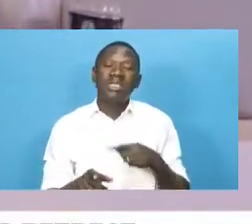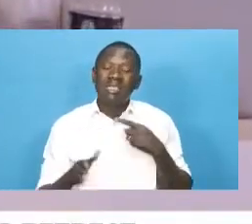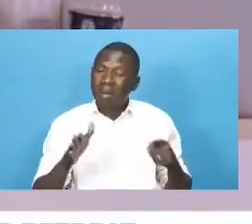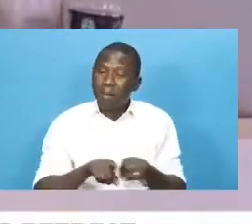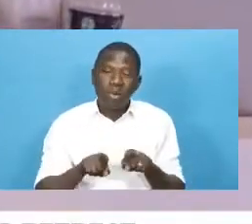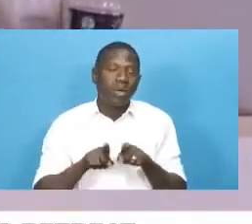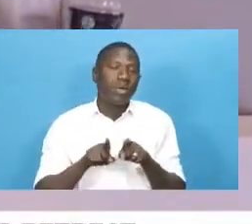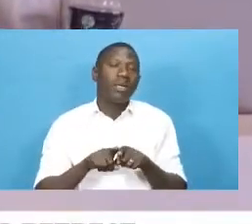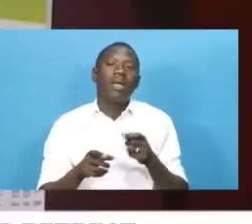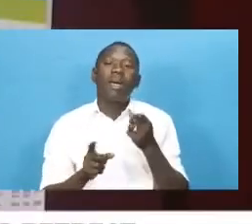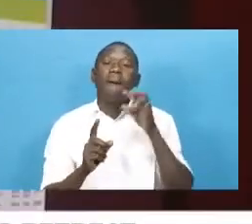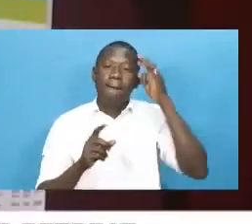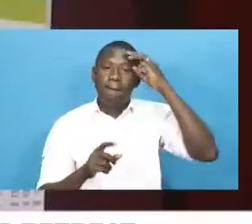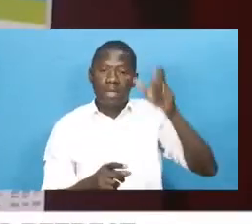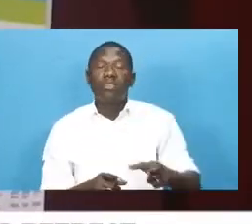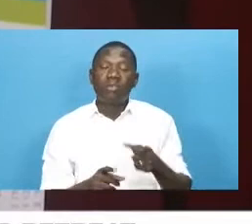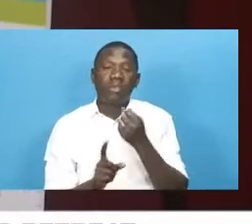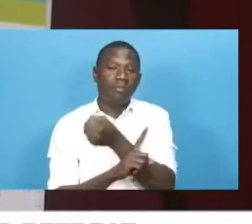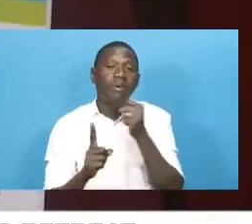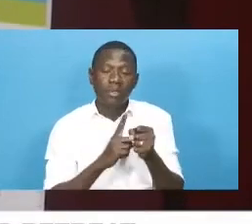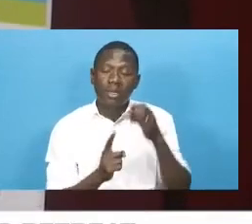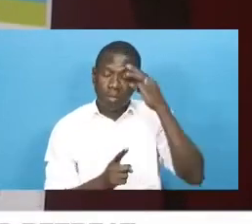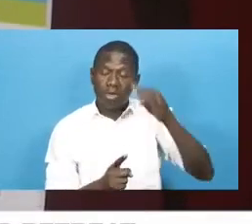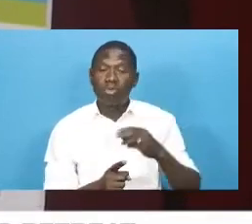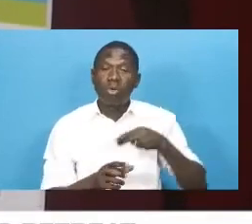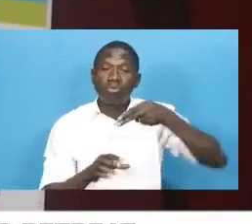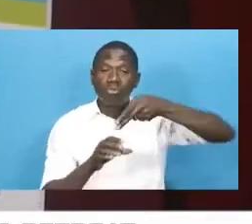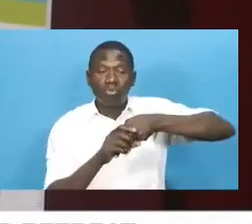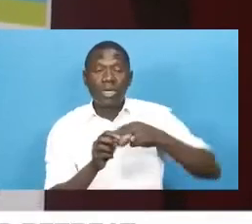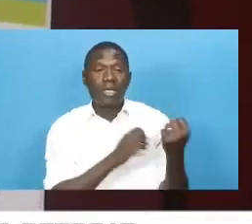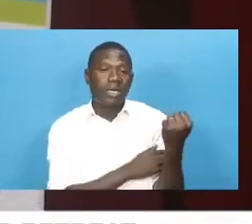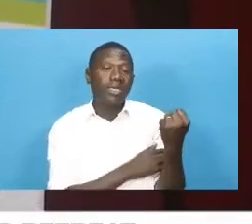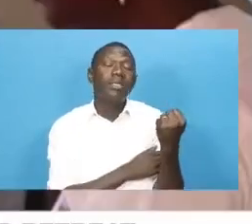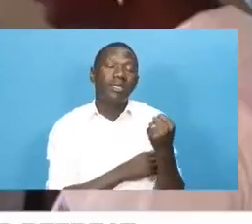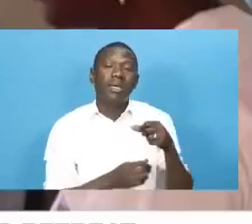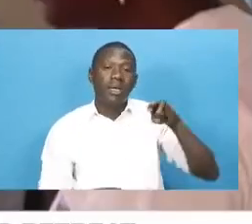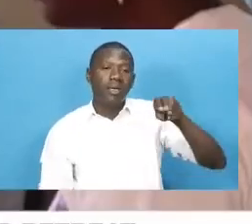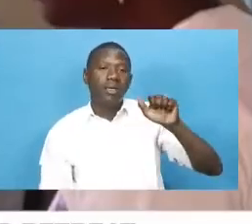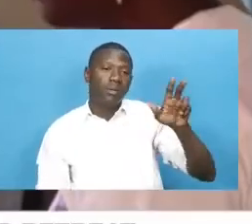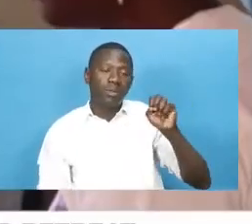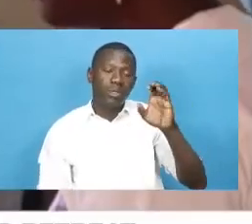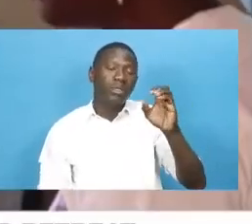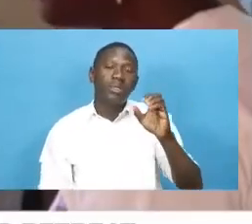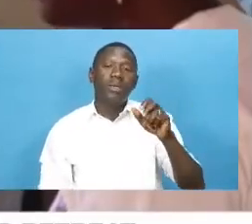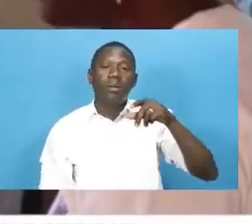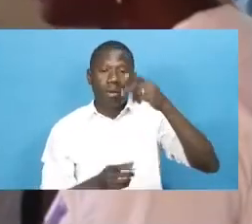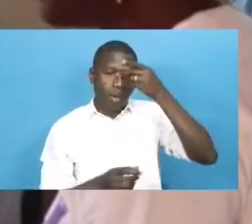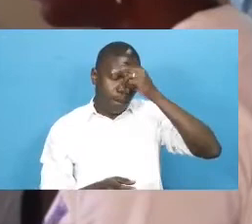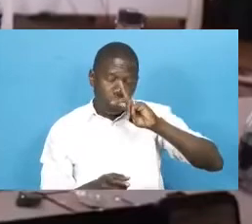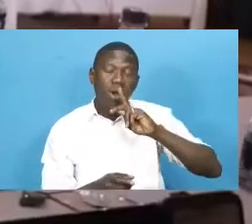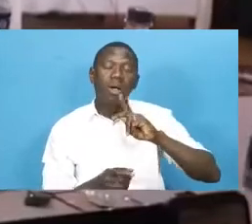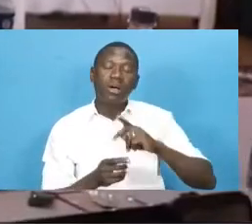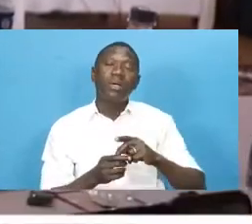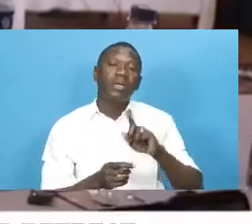are the Ministry of Environment, the Ministry of Petroleum and Energy, NAWEC, PURA, National Environment Agency,